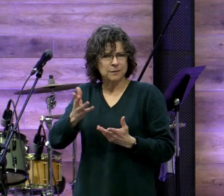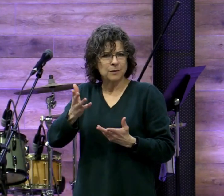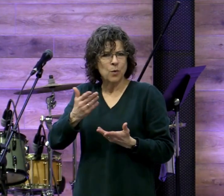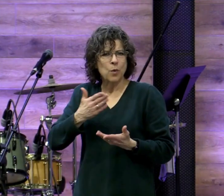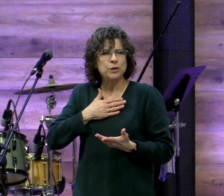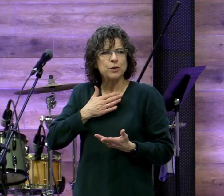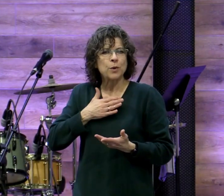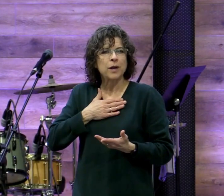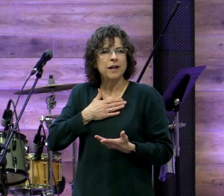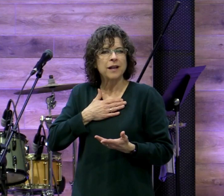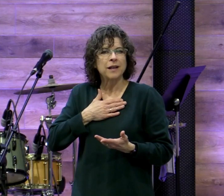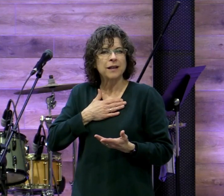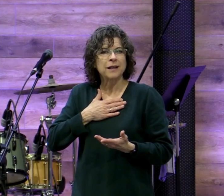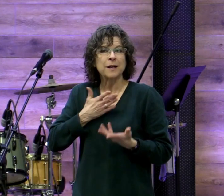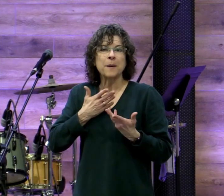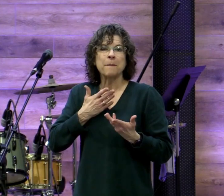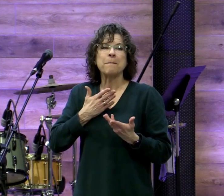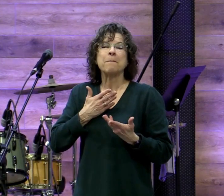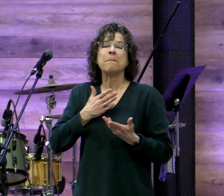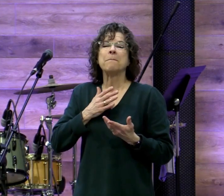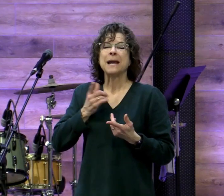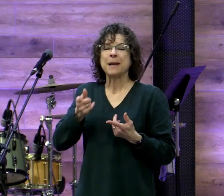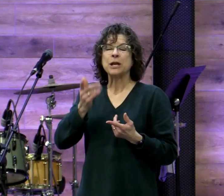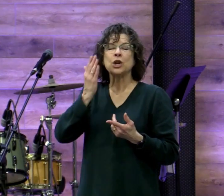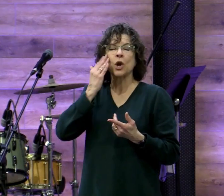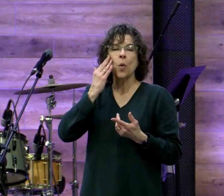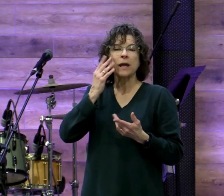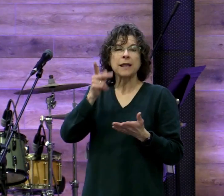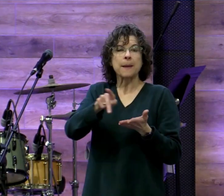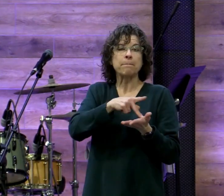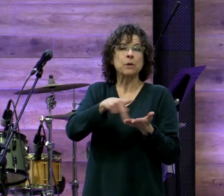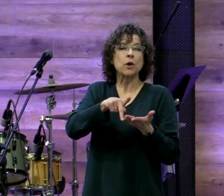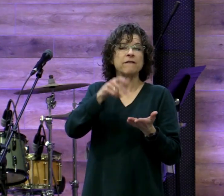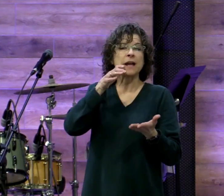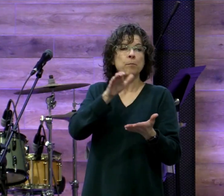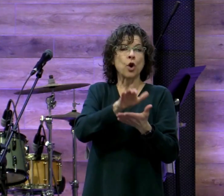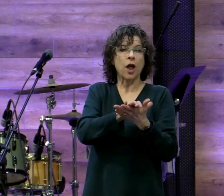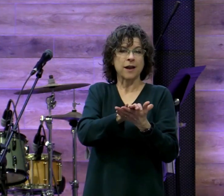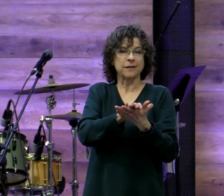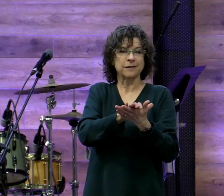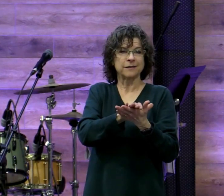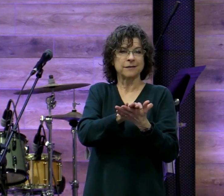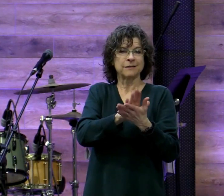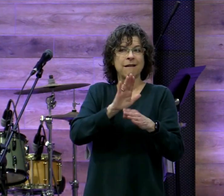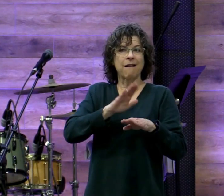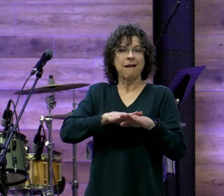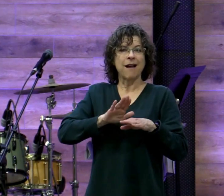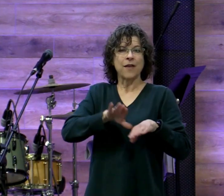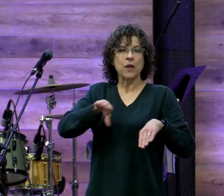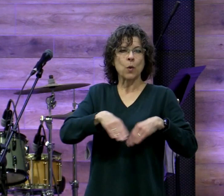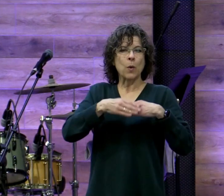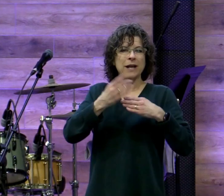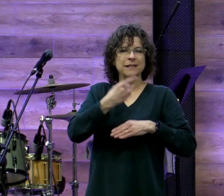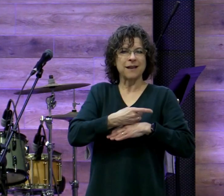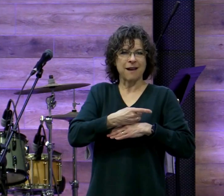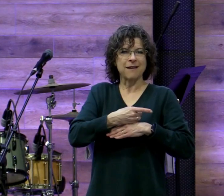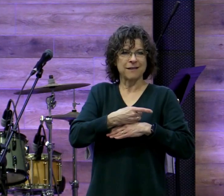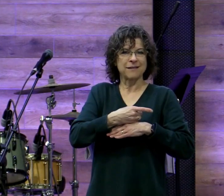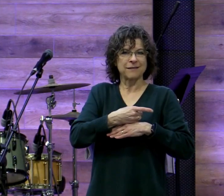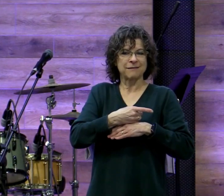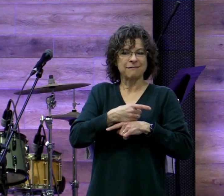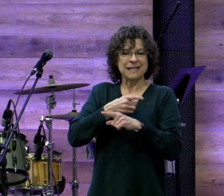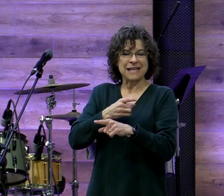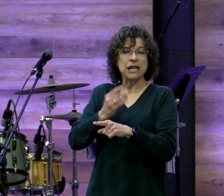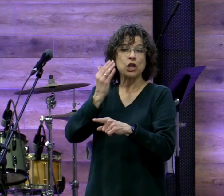Perhaps it could have been his purified bride and their wedding day. I think that's what it was.